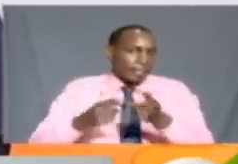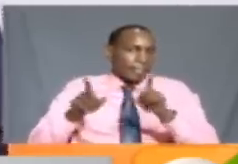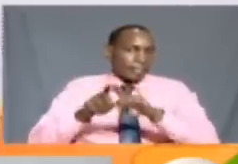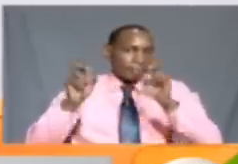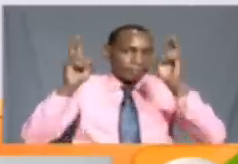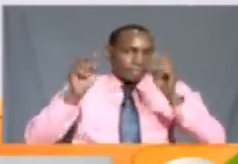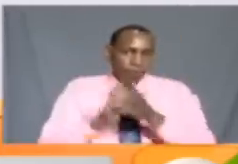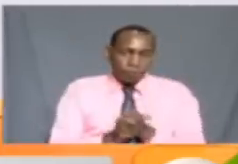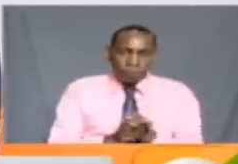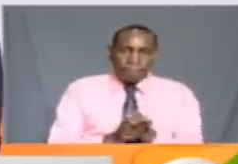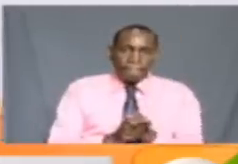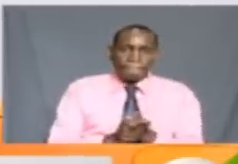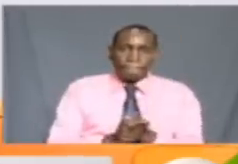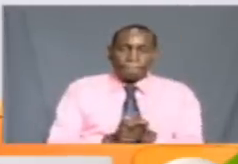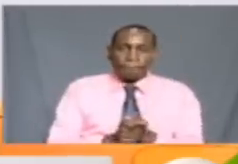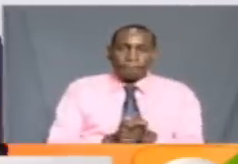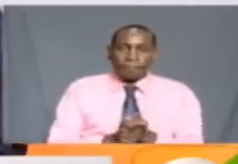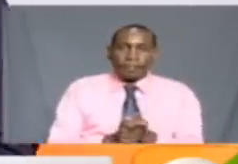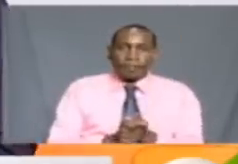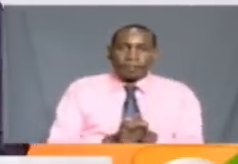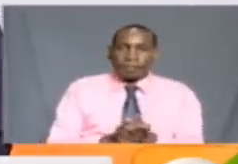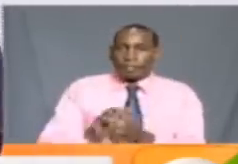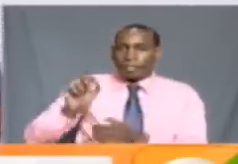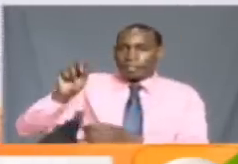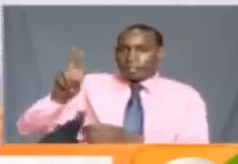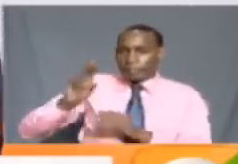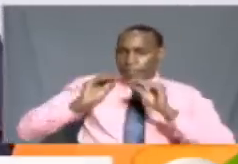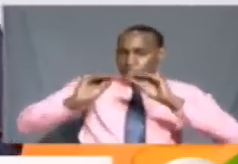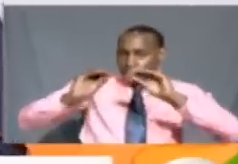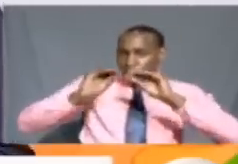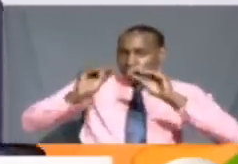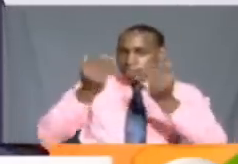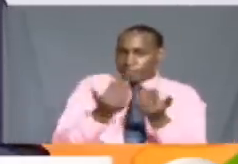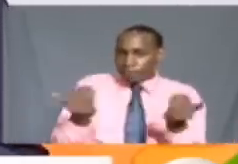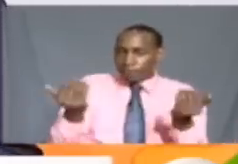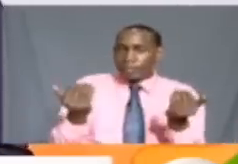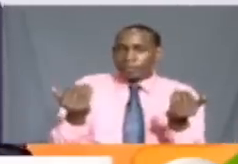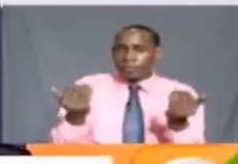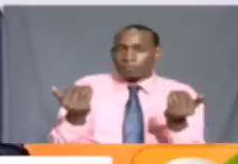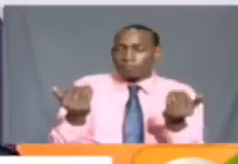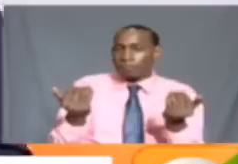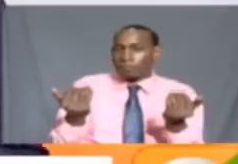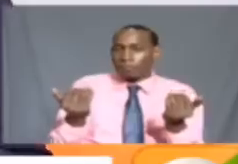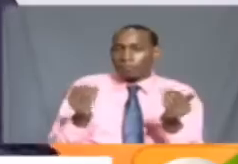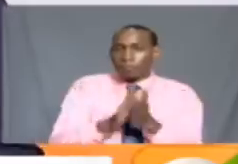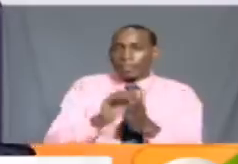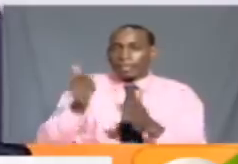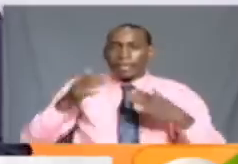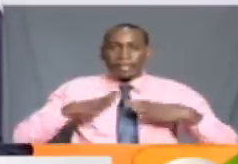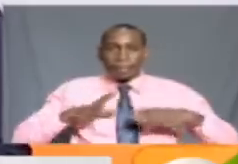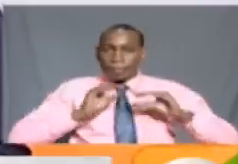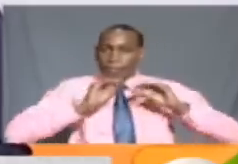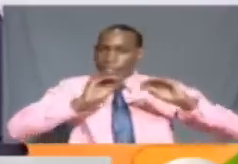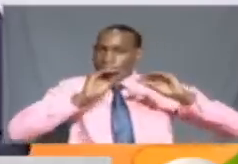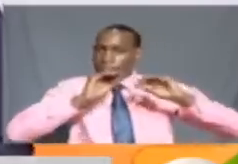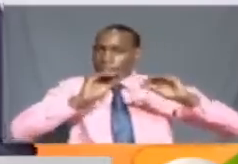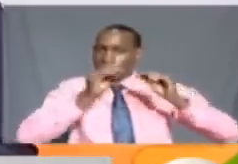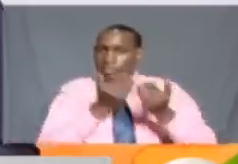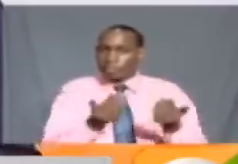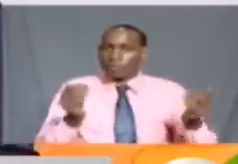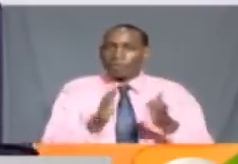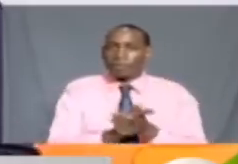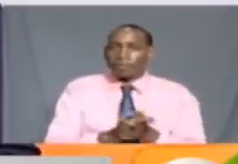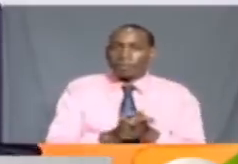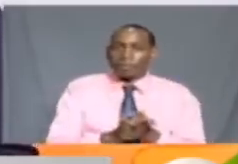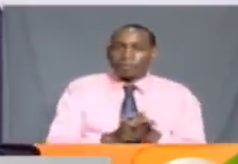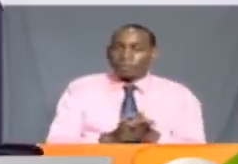know what? And as he said, the TV is educating our children, and other people are educating our children, and not